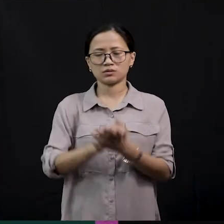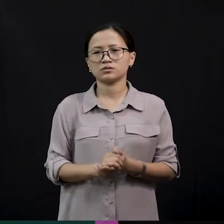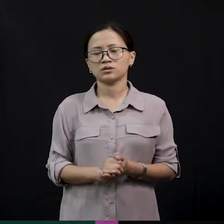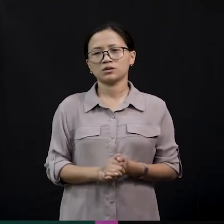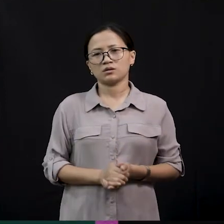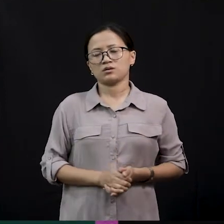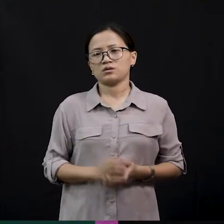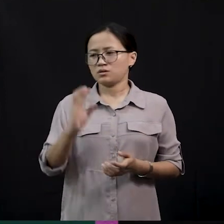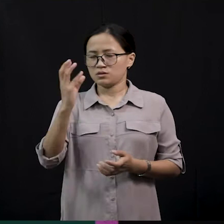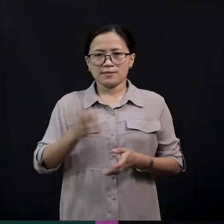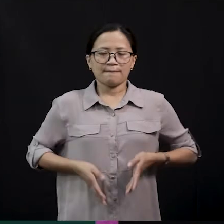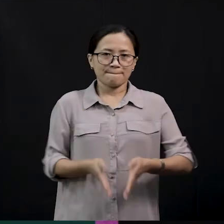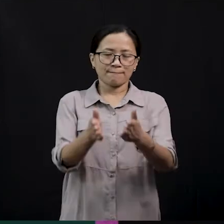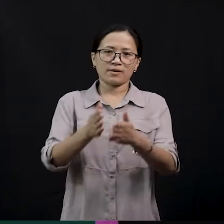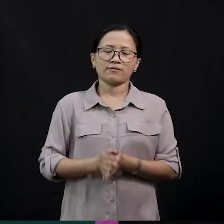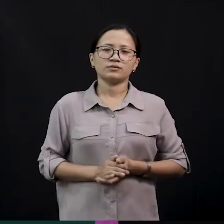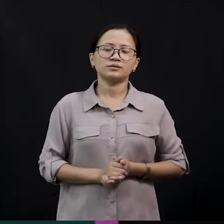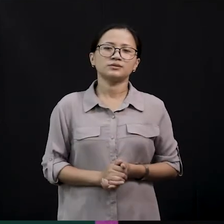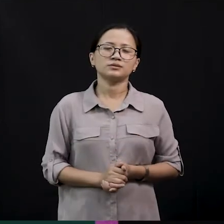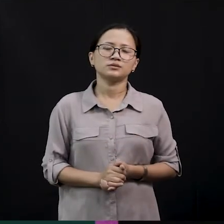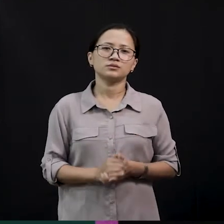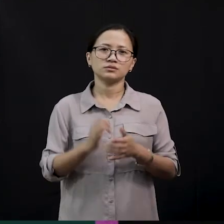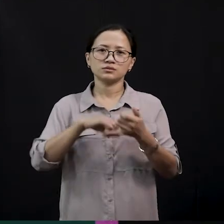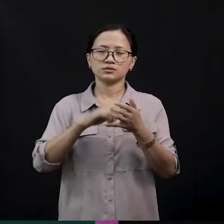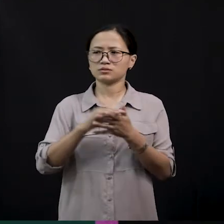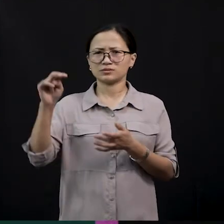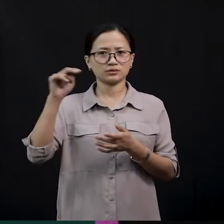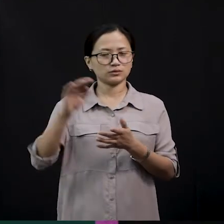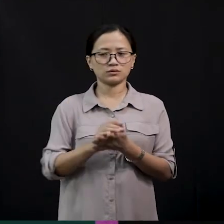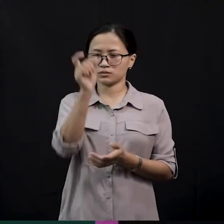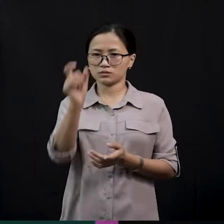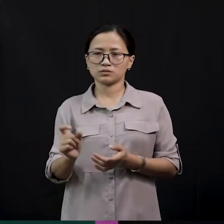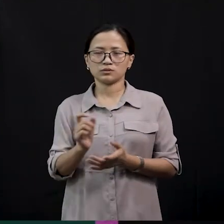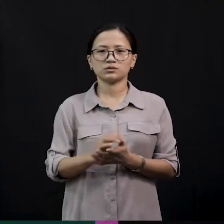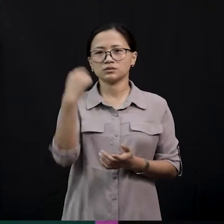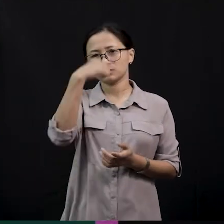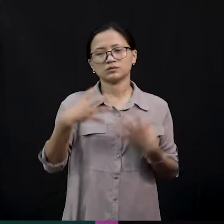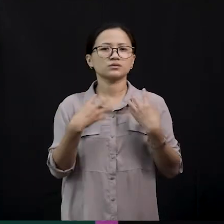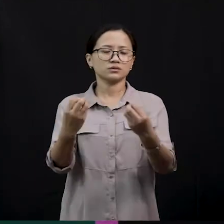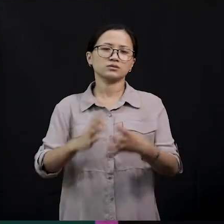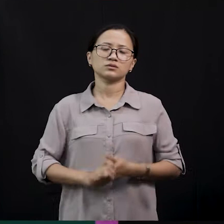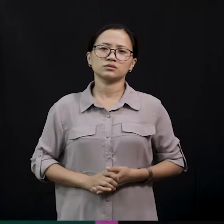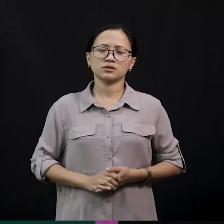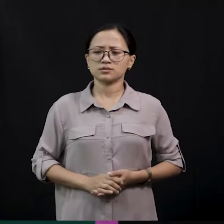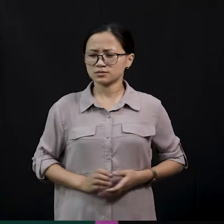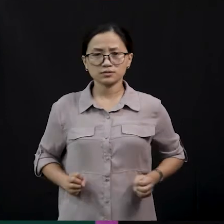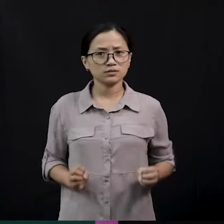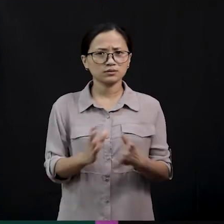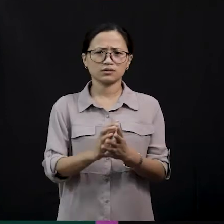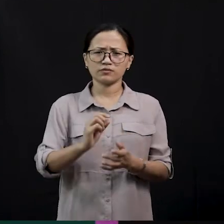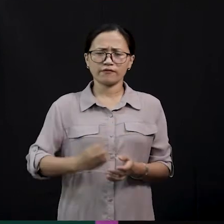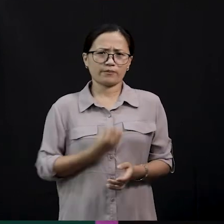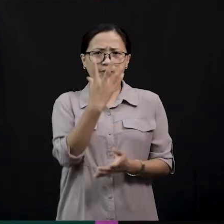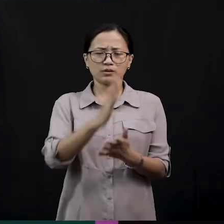paved road, which is also signifying or referring to a person who wants to start early in the